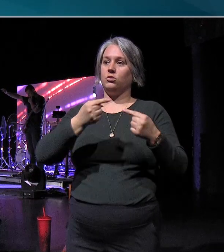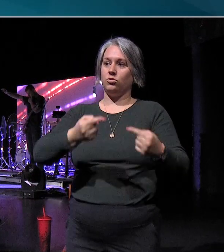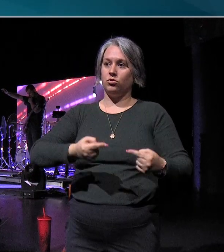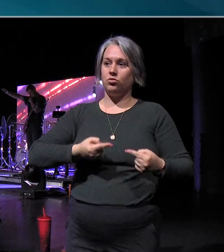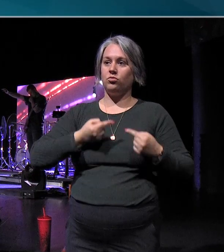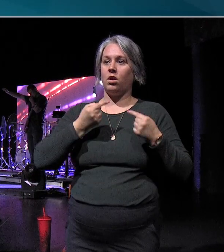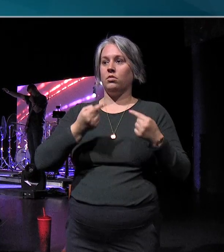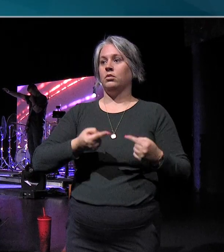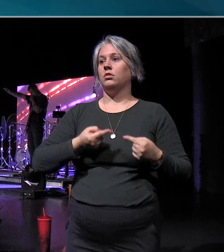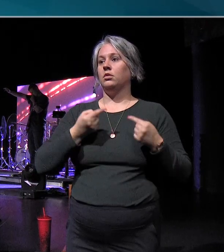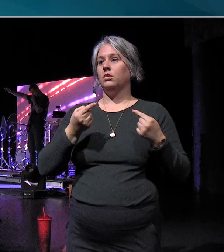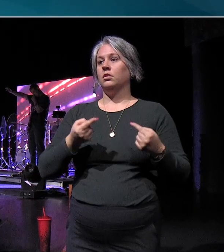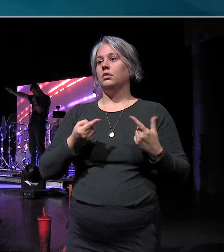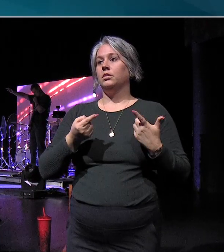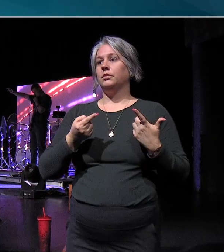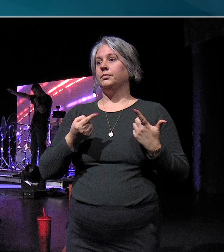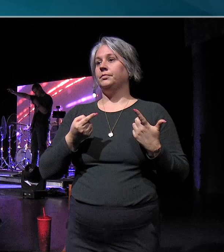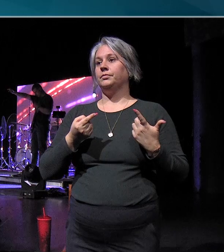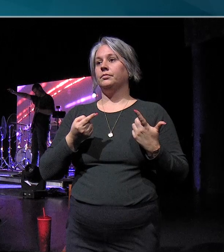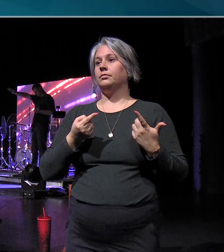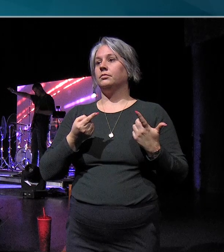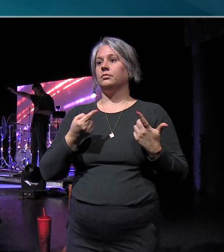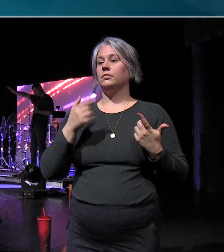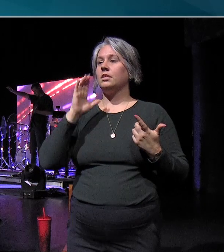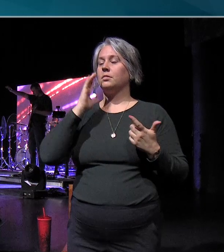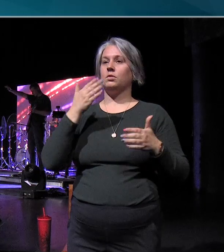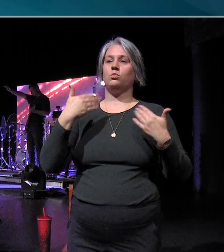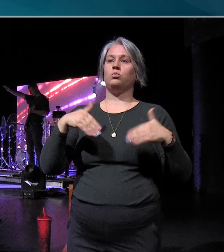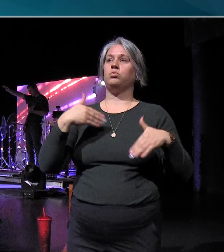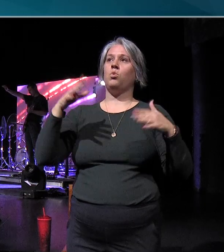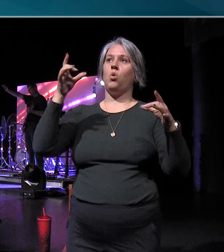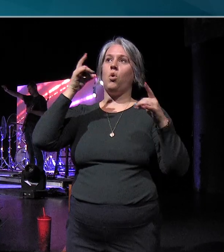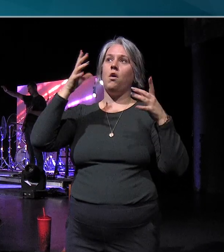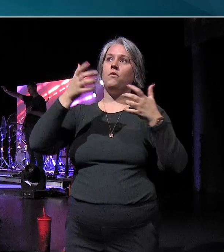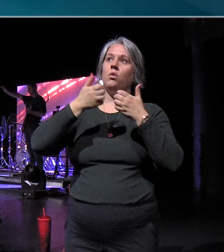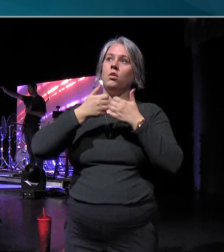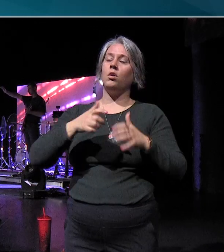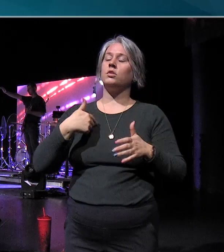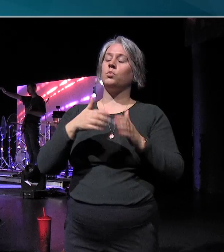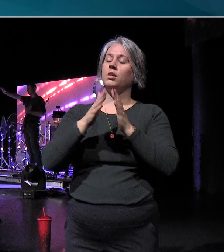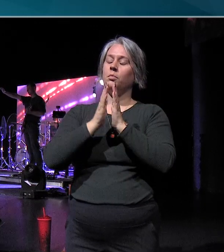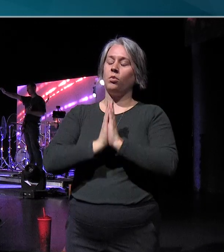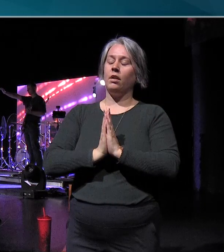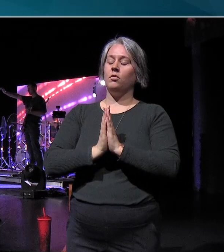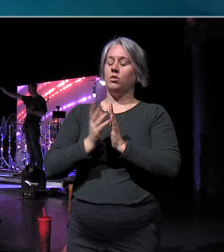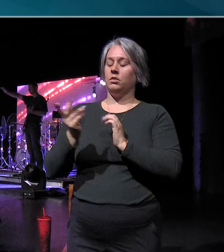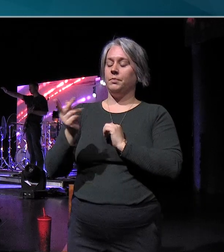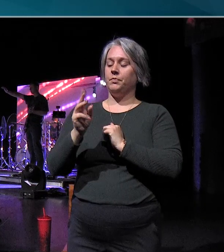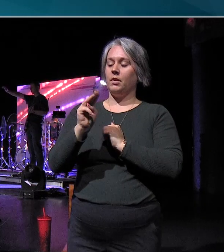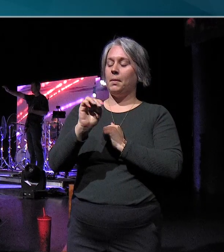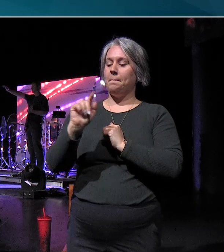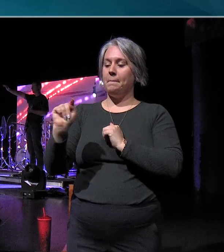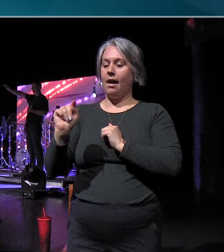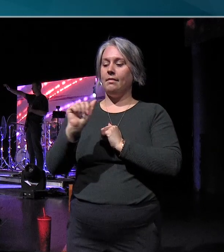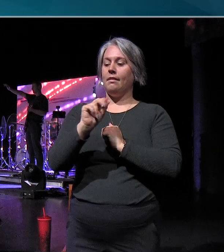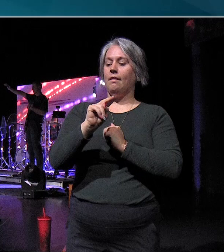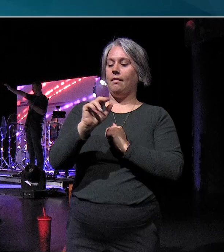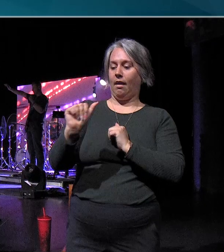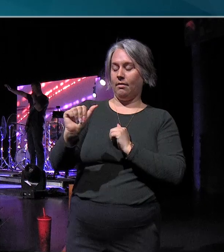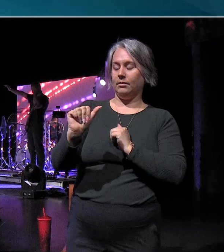our side of heaven seems like such a loss, Lord, we pray for Matt and Anna. God, I thank you that they love you,